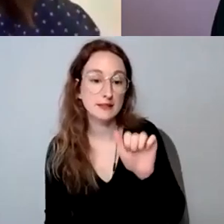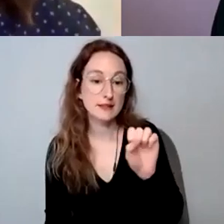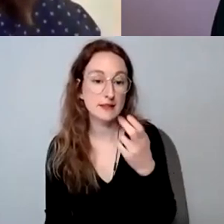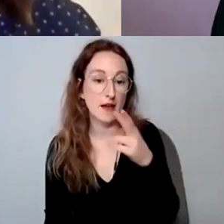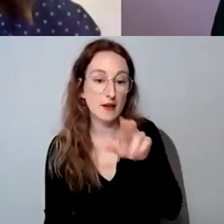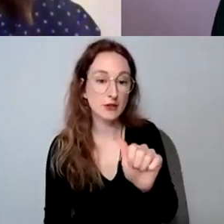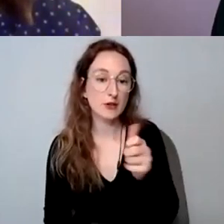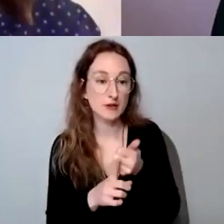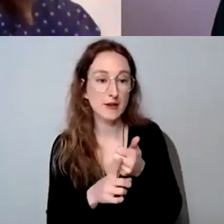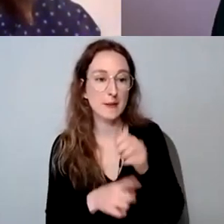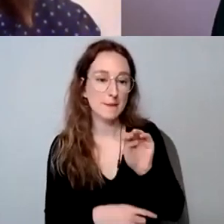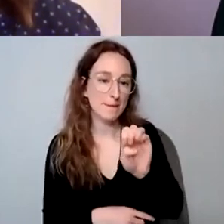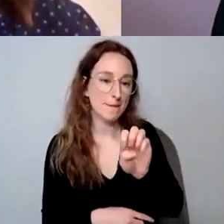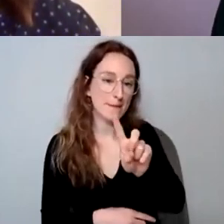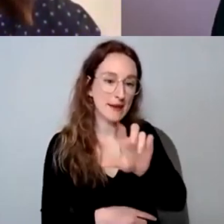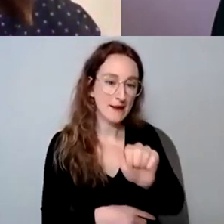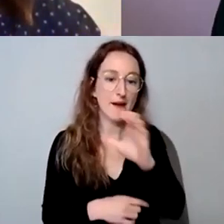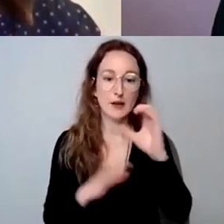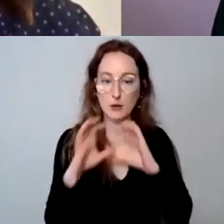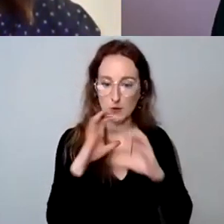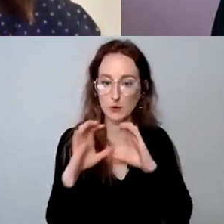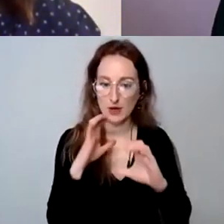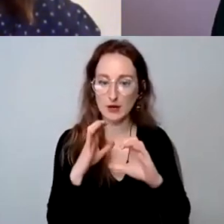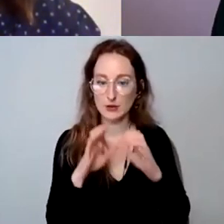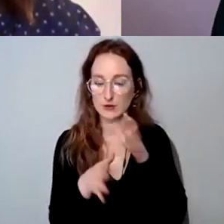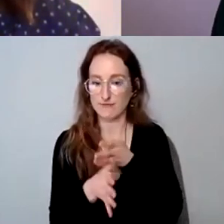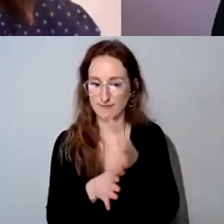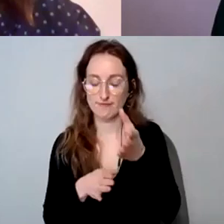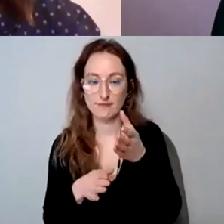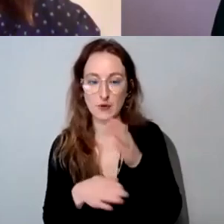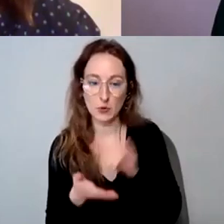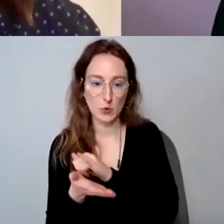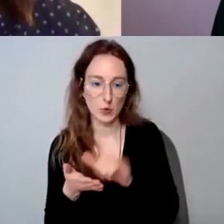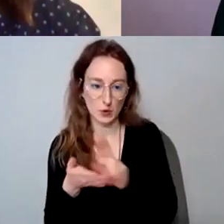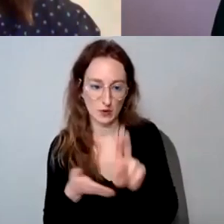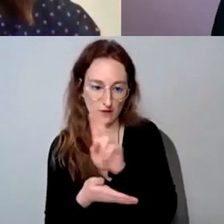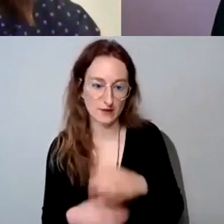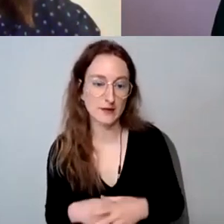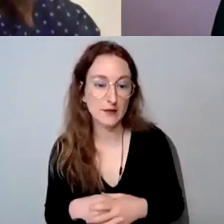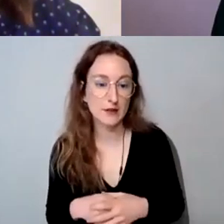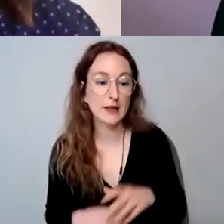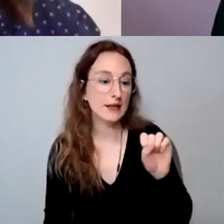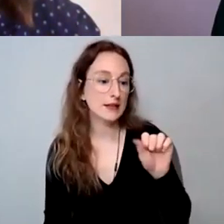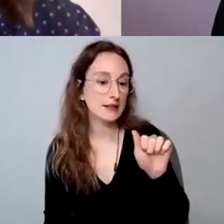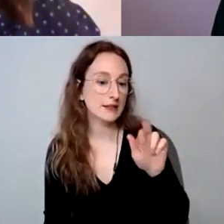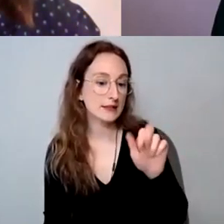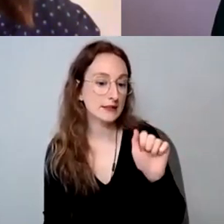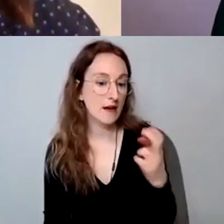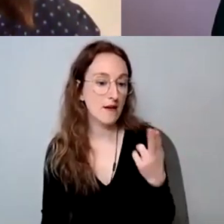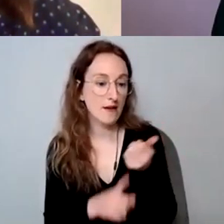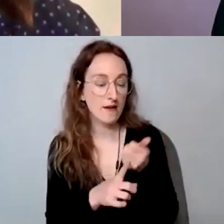communication at New York University. And then we also have Sarah, who is a professor of anthropology and director of the Robert